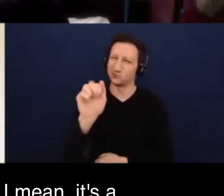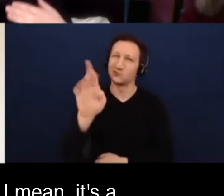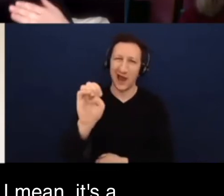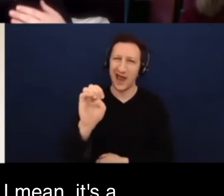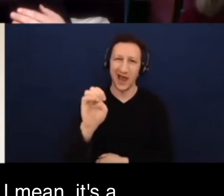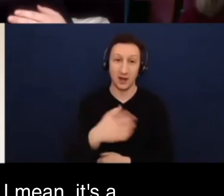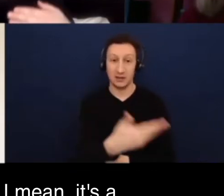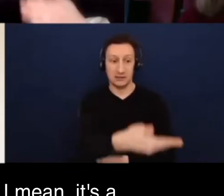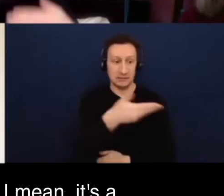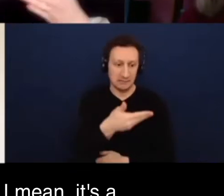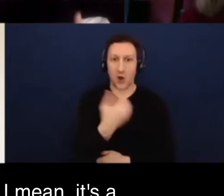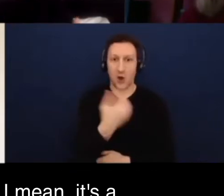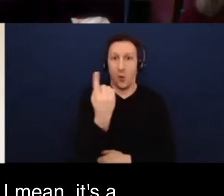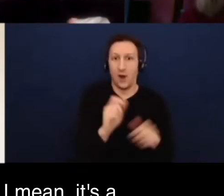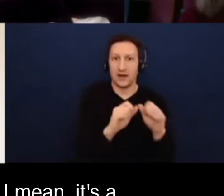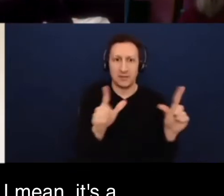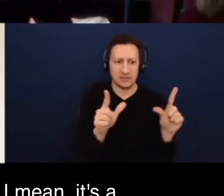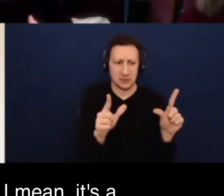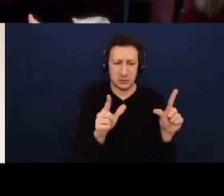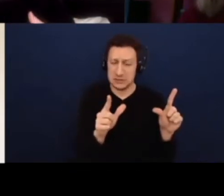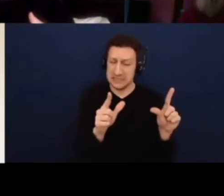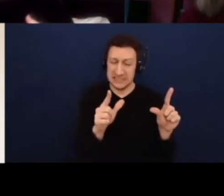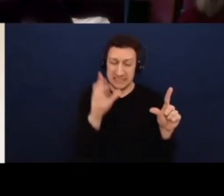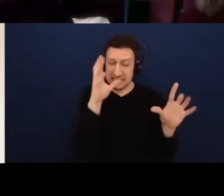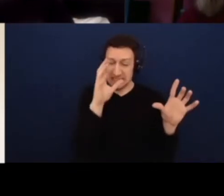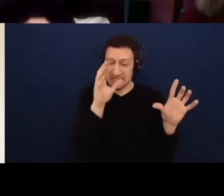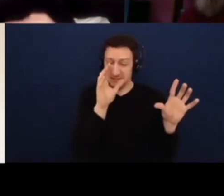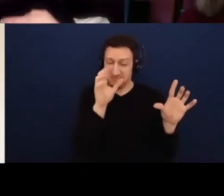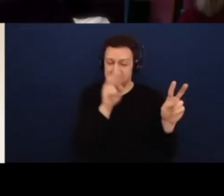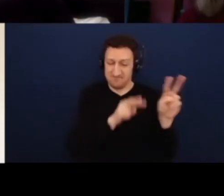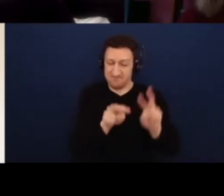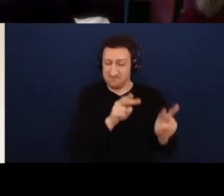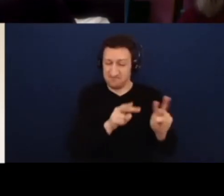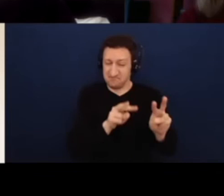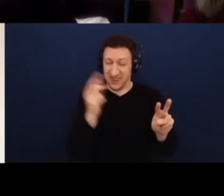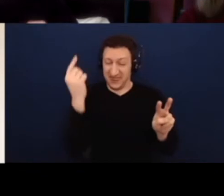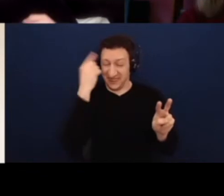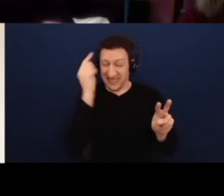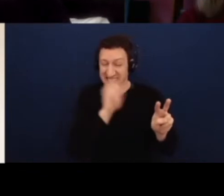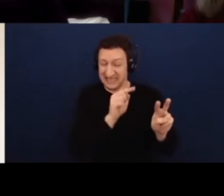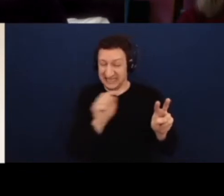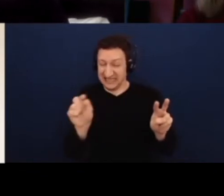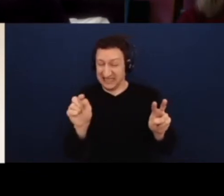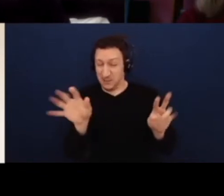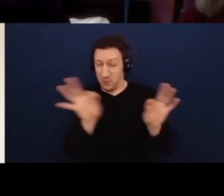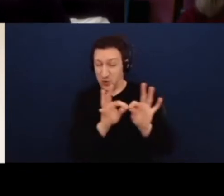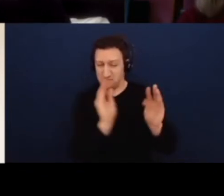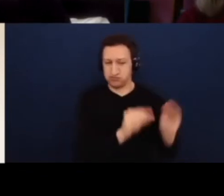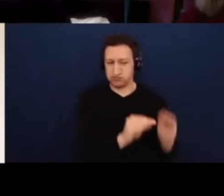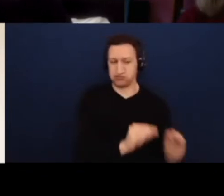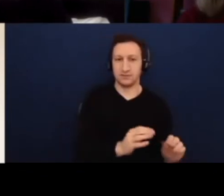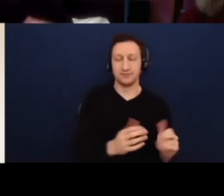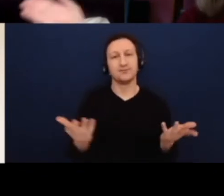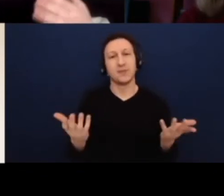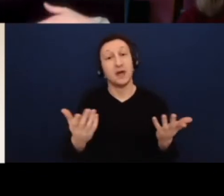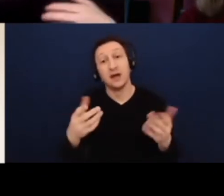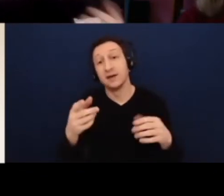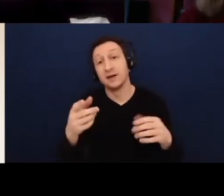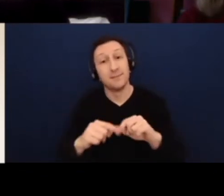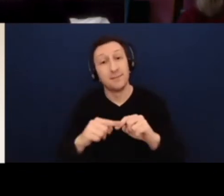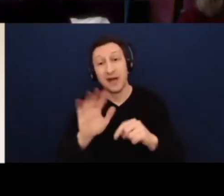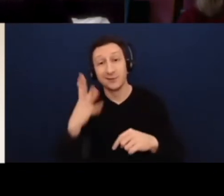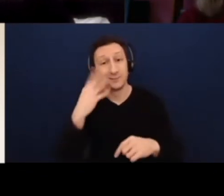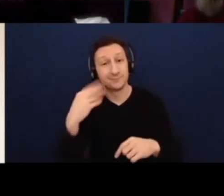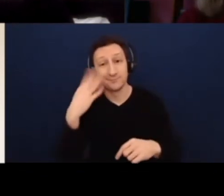Sometimes, it's a skill that you build, right? So as writers become more familiar with the